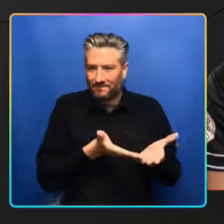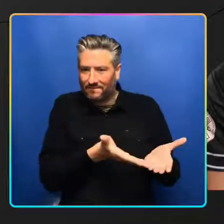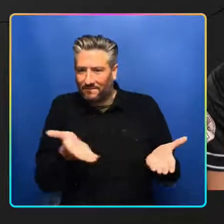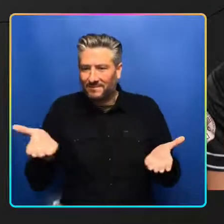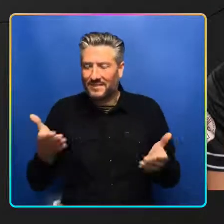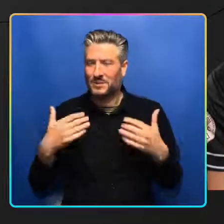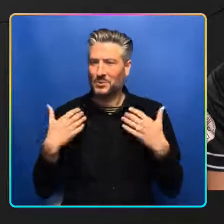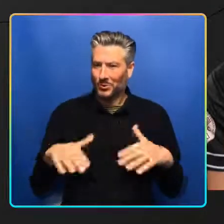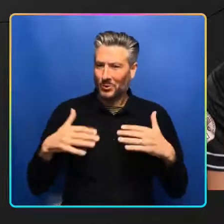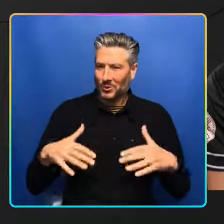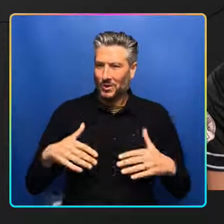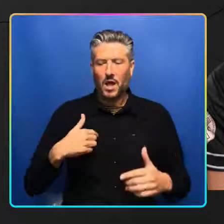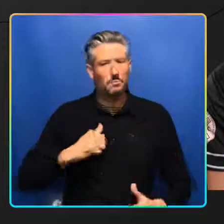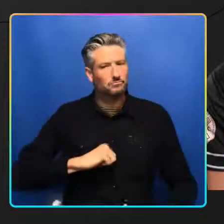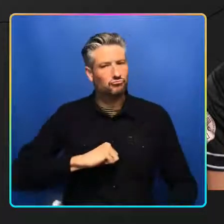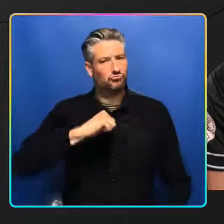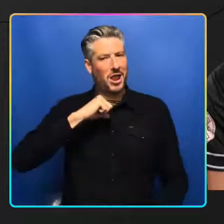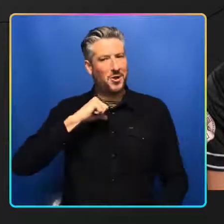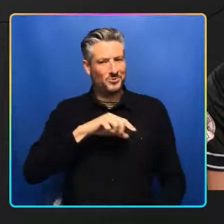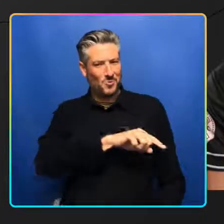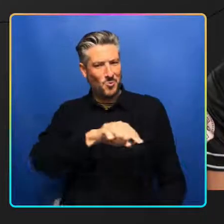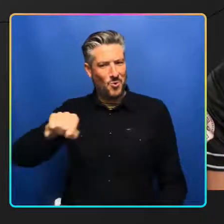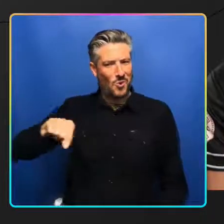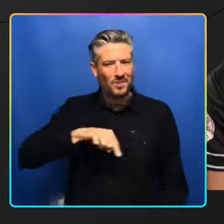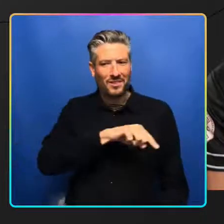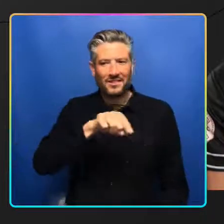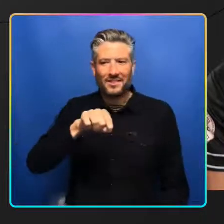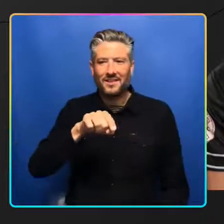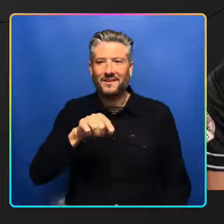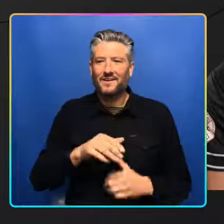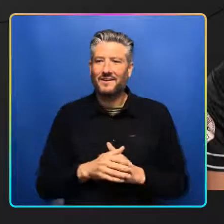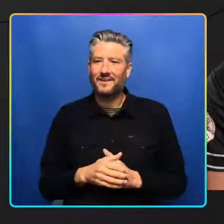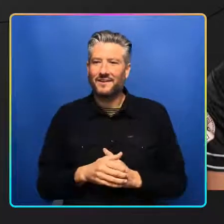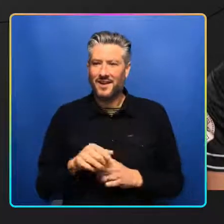them, for being so